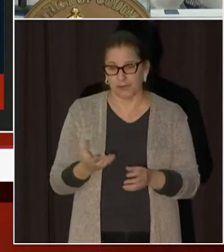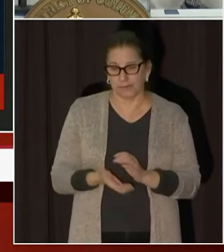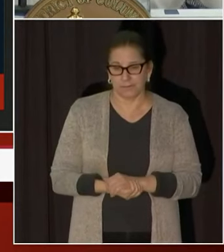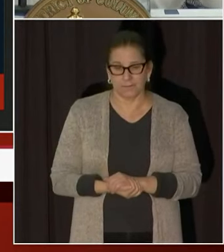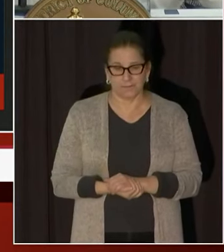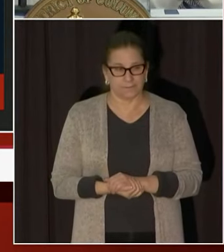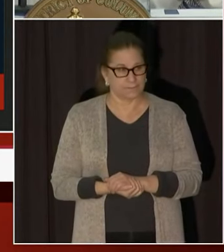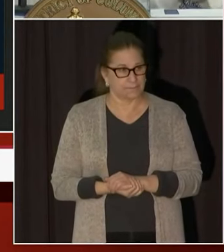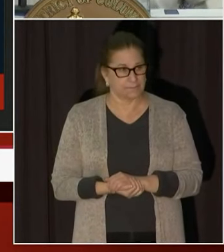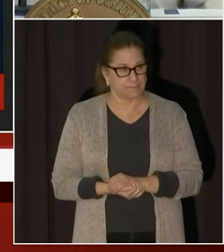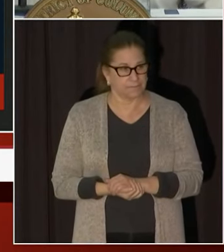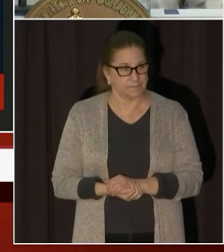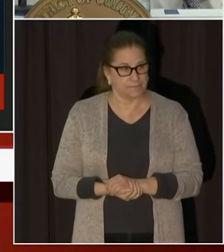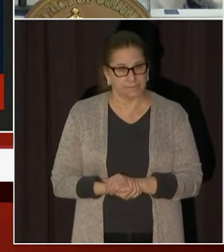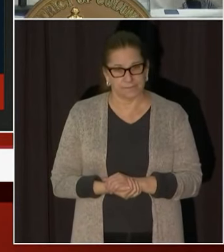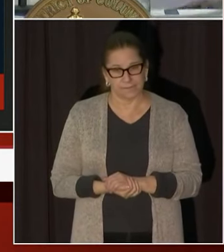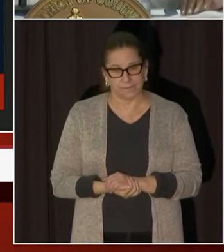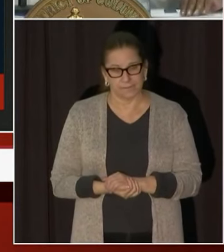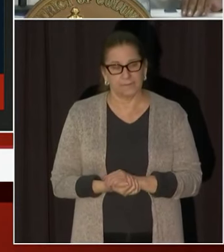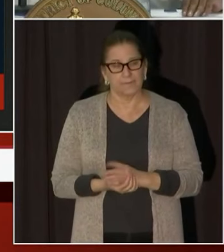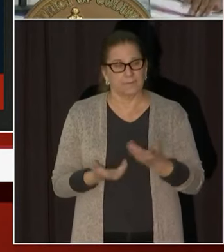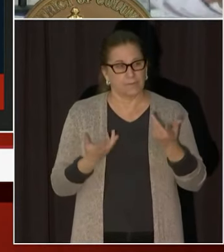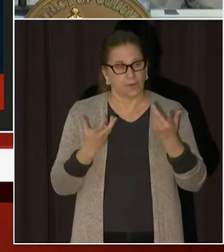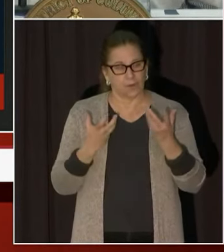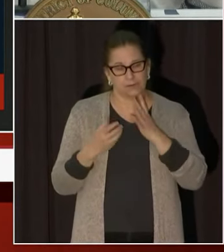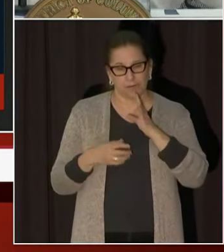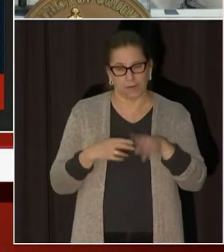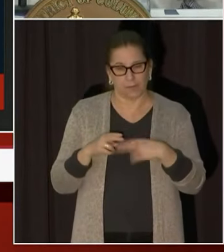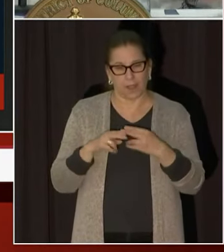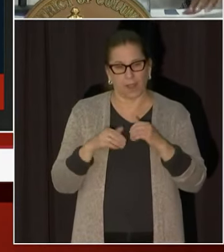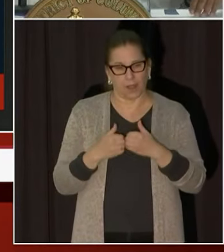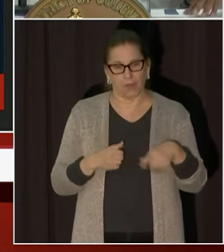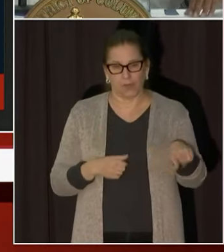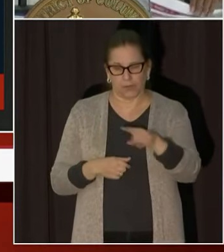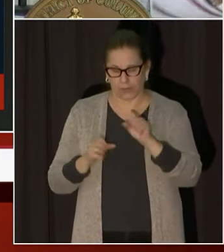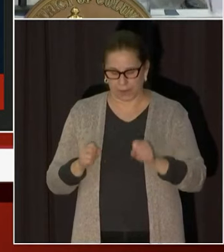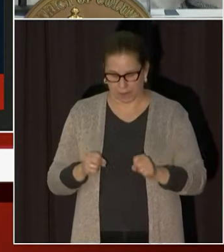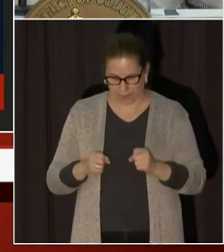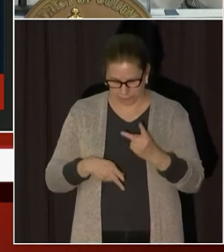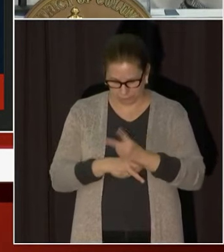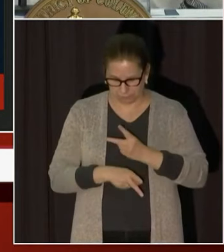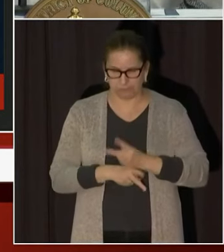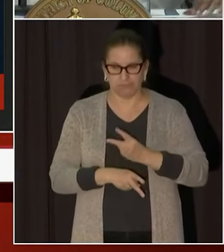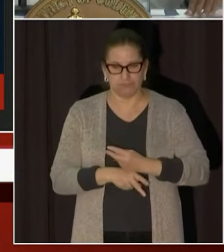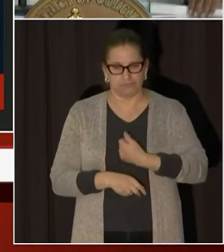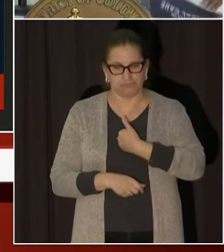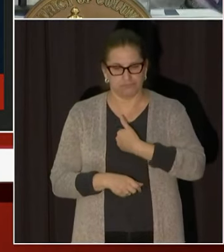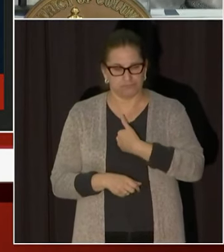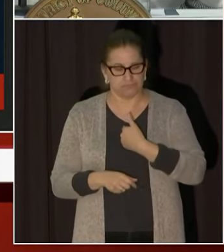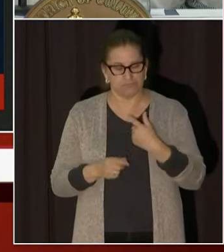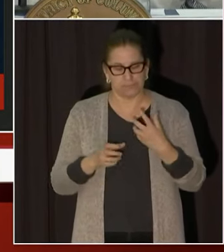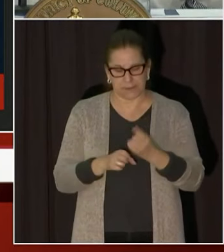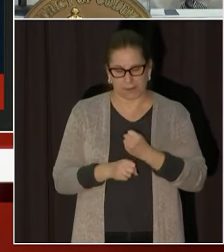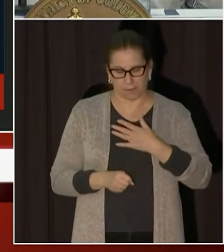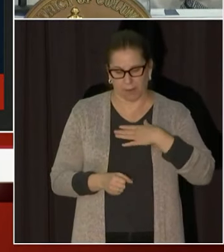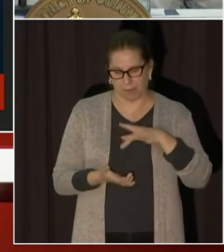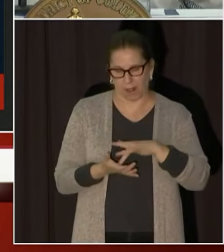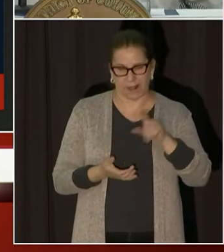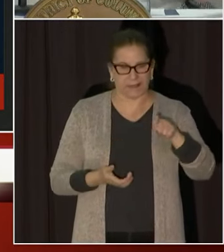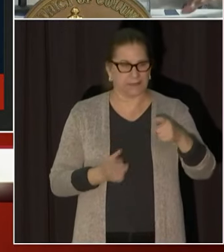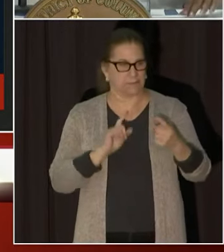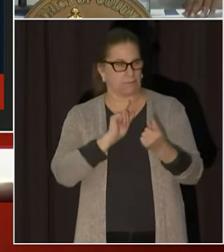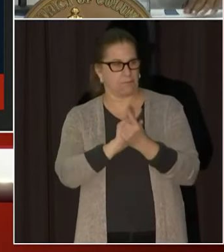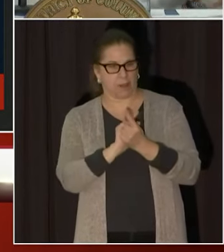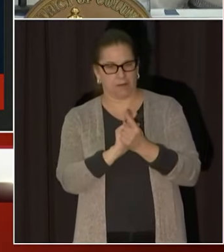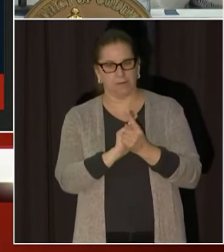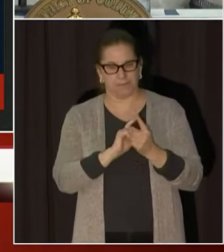to continue to take care of your other medical conditions. Dr. Nesbitt. Yes, so we absolutely want people